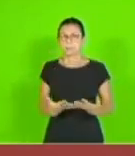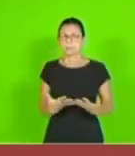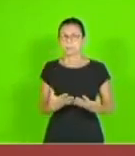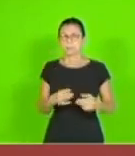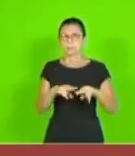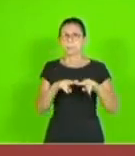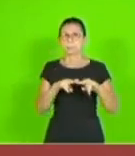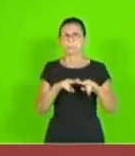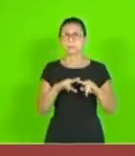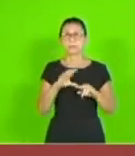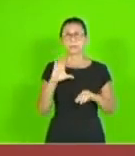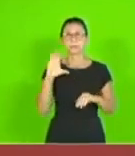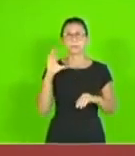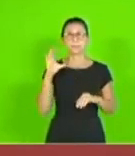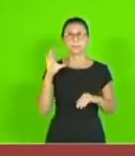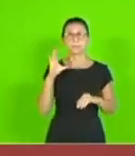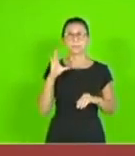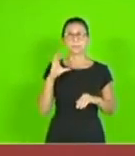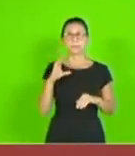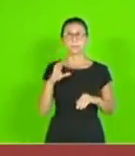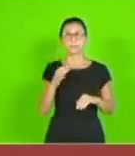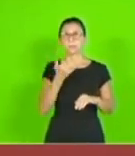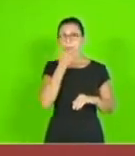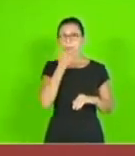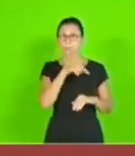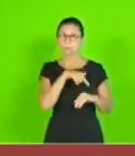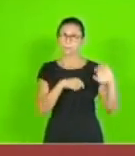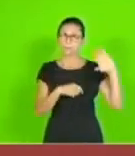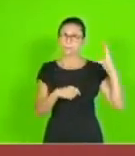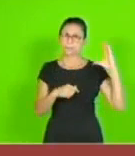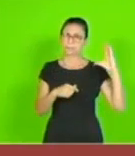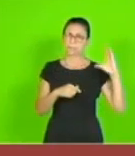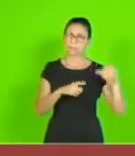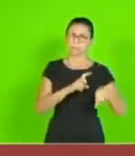To show scientifically what this moment is.